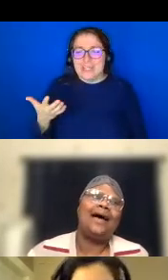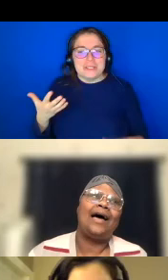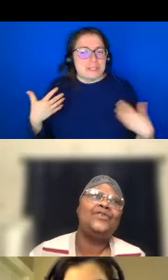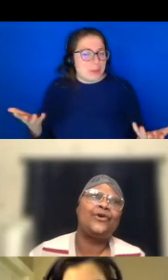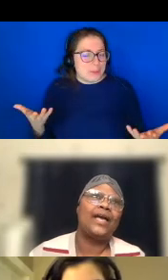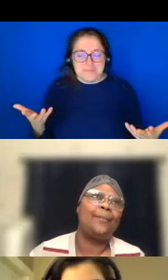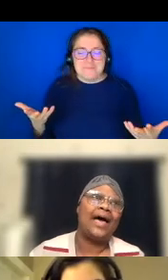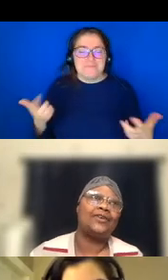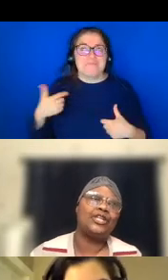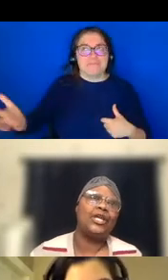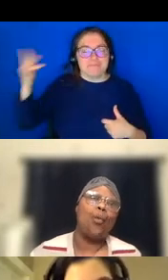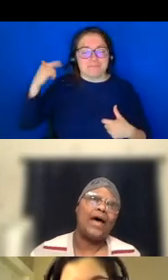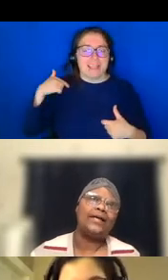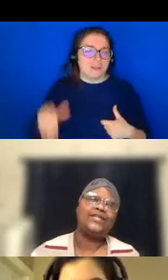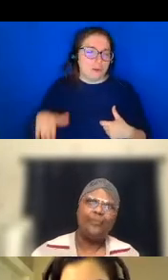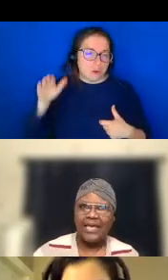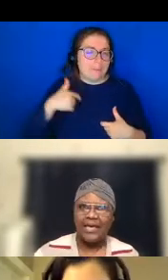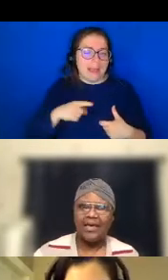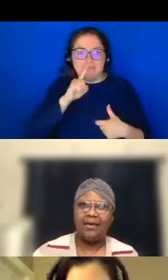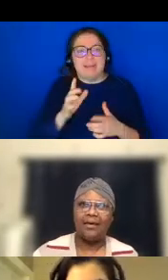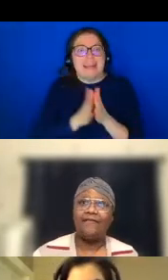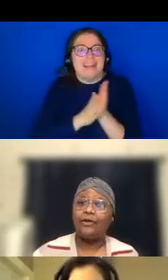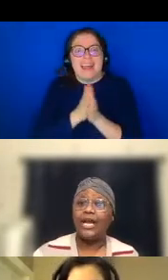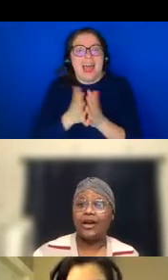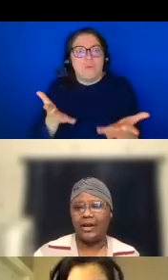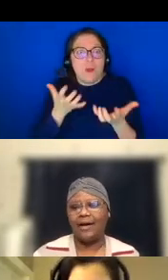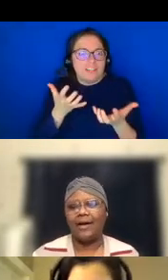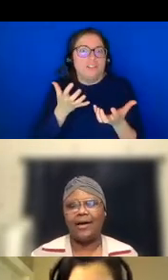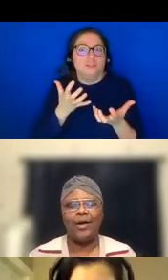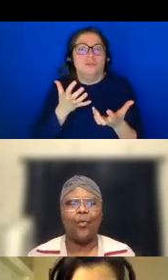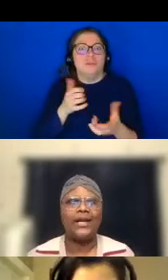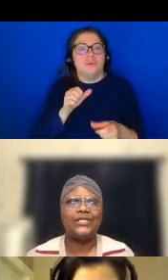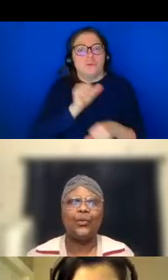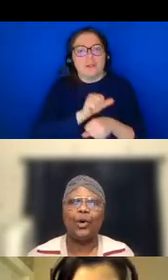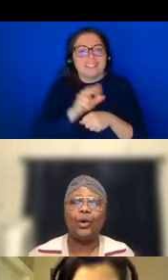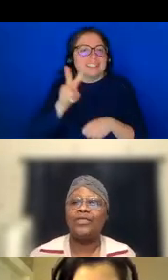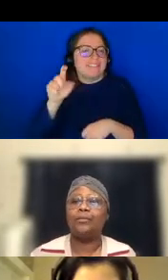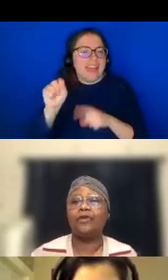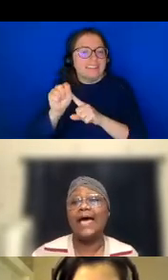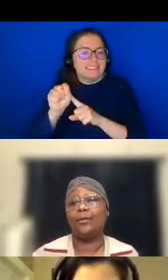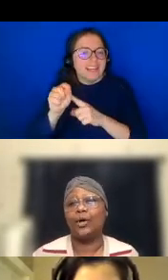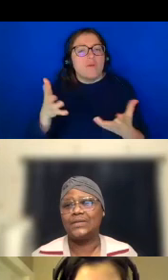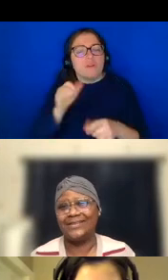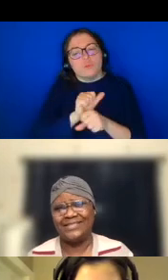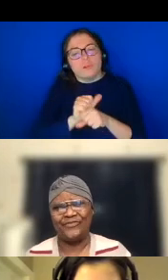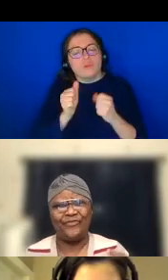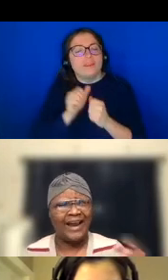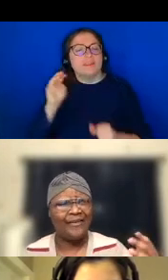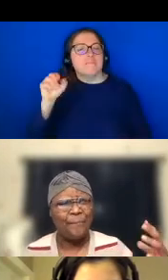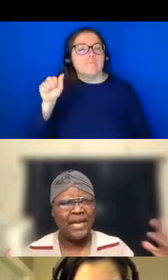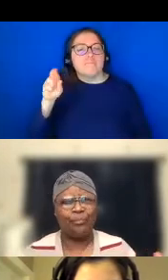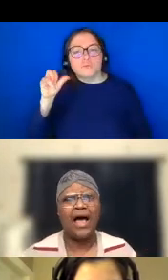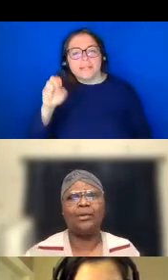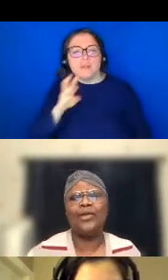When I was growing up, I actually wanted to be a veterinarian. I wanted to work with marine animals. There's a